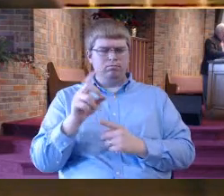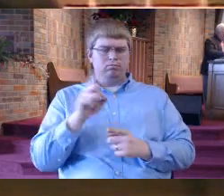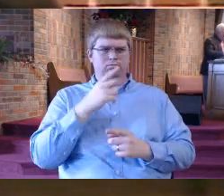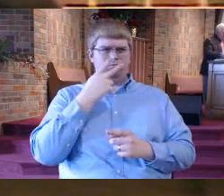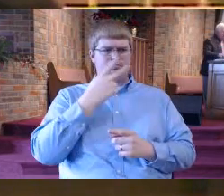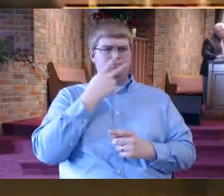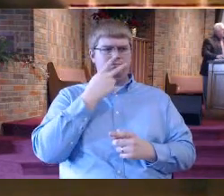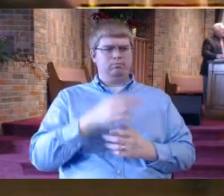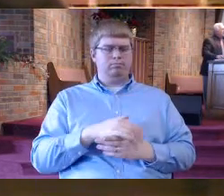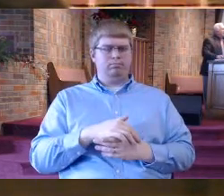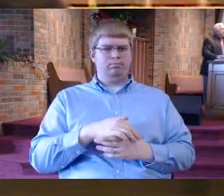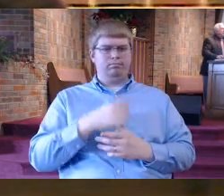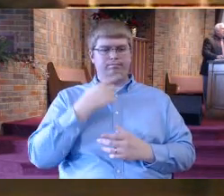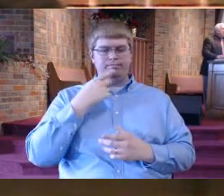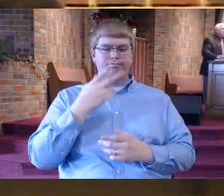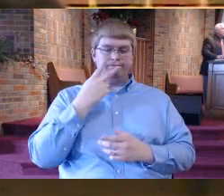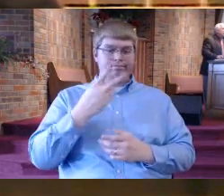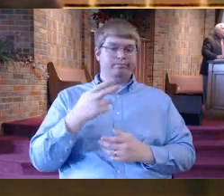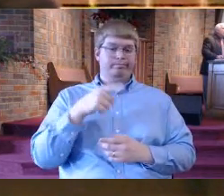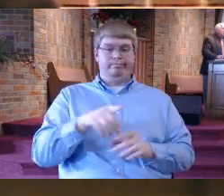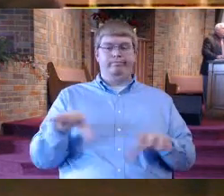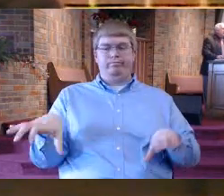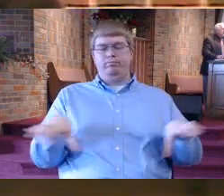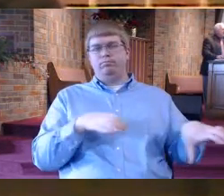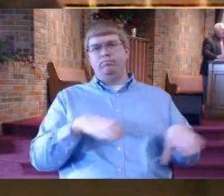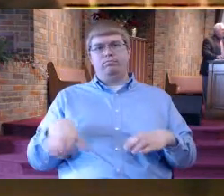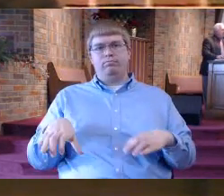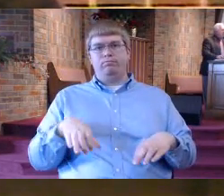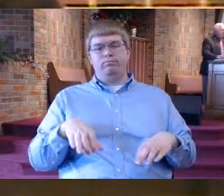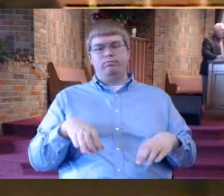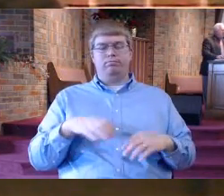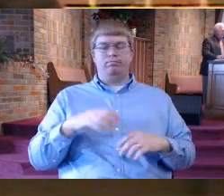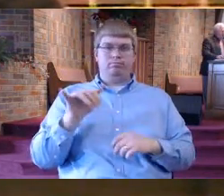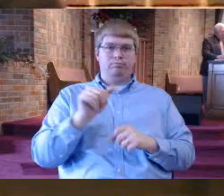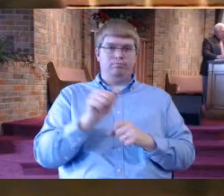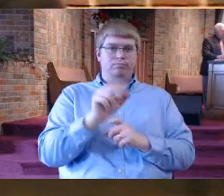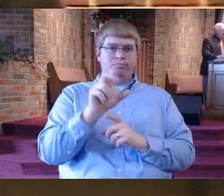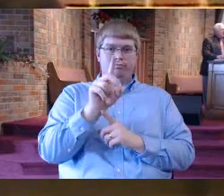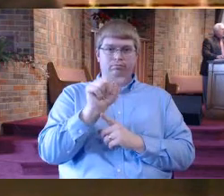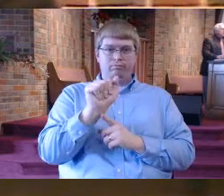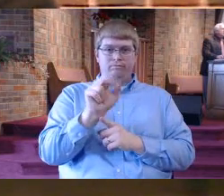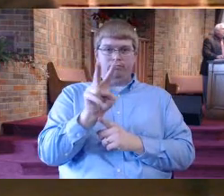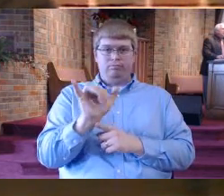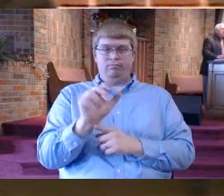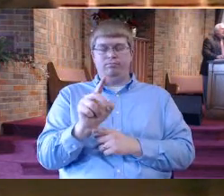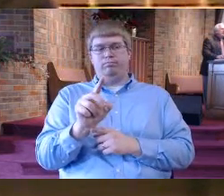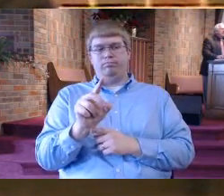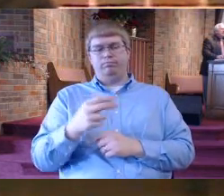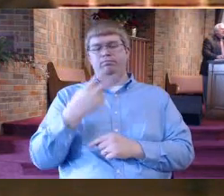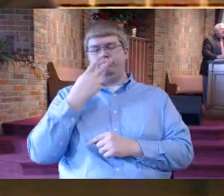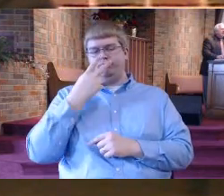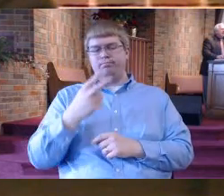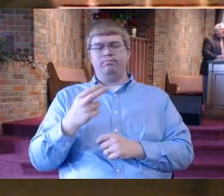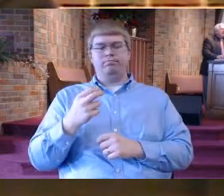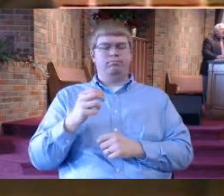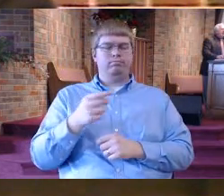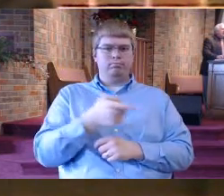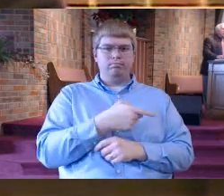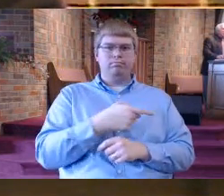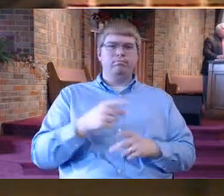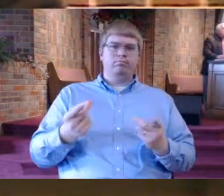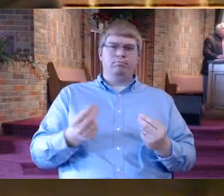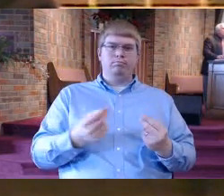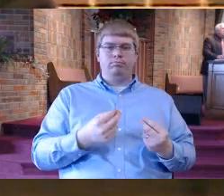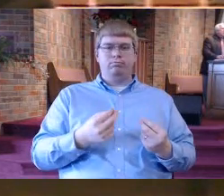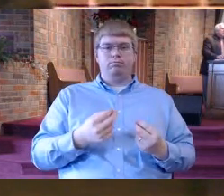God saw the actions of Israel. When God saw David, what did he see? God saw the actions of David. In